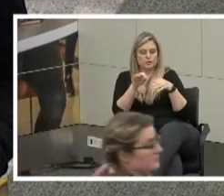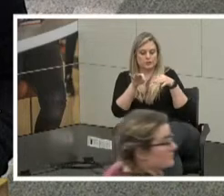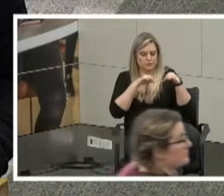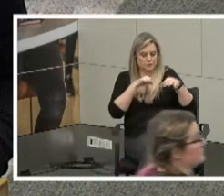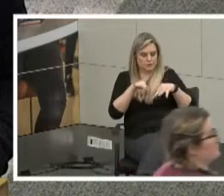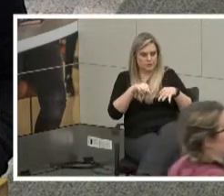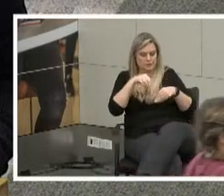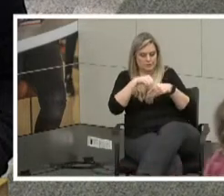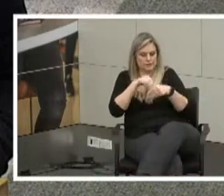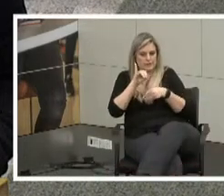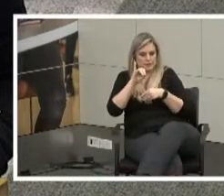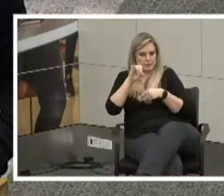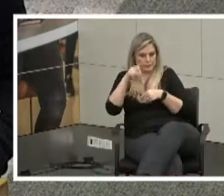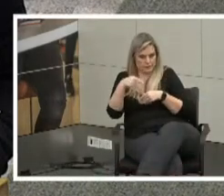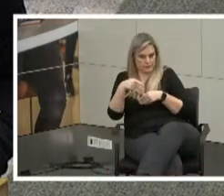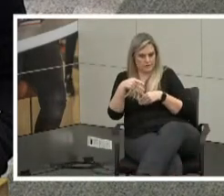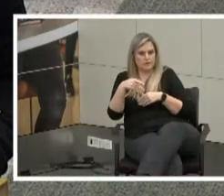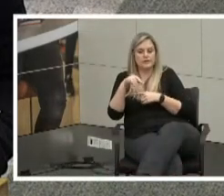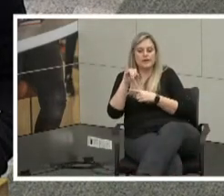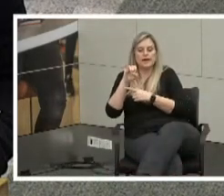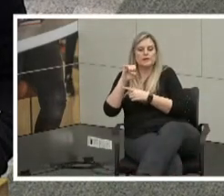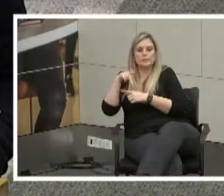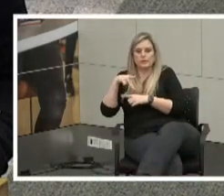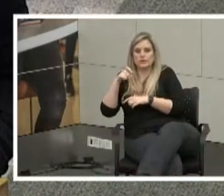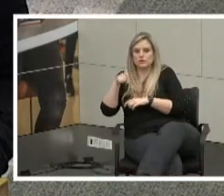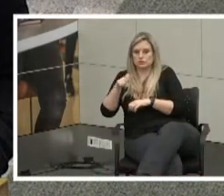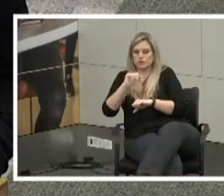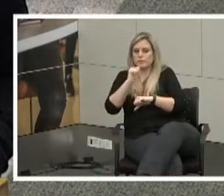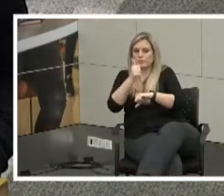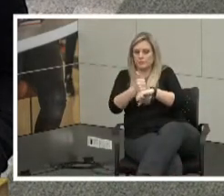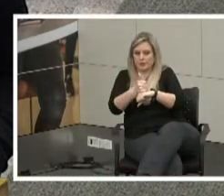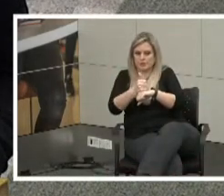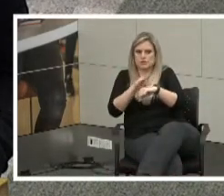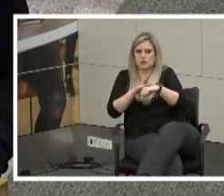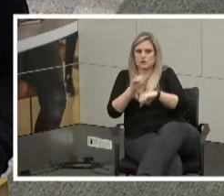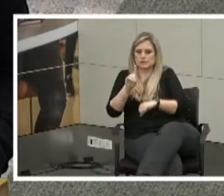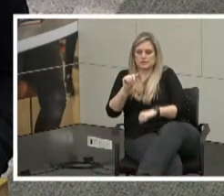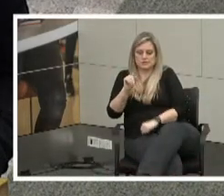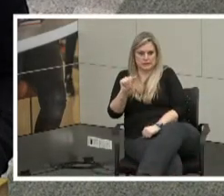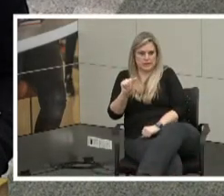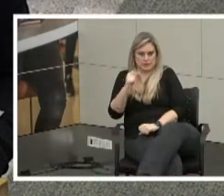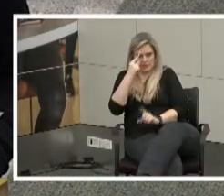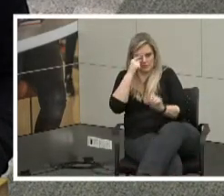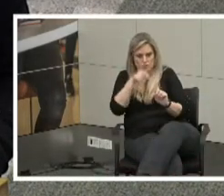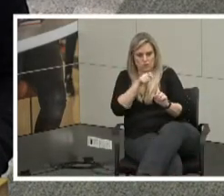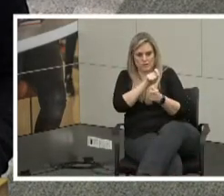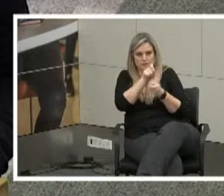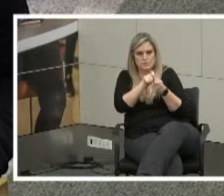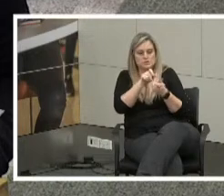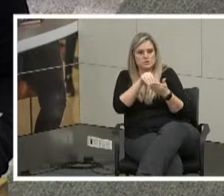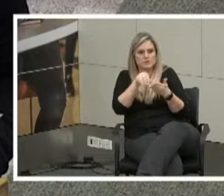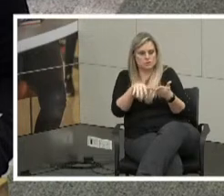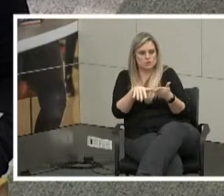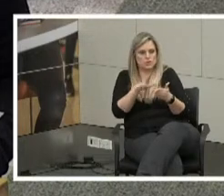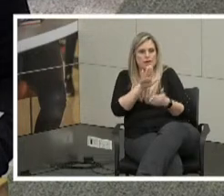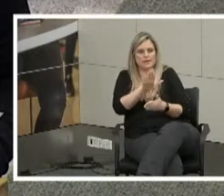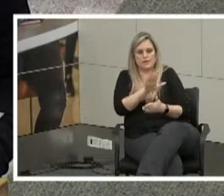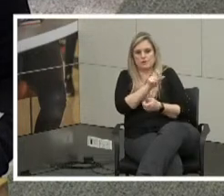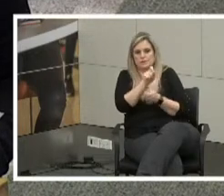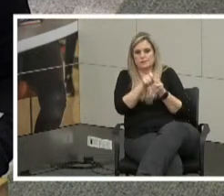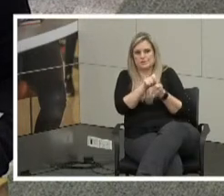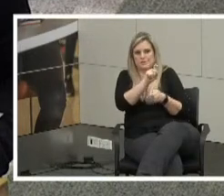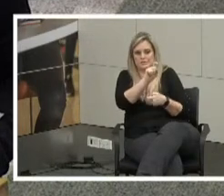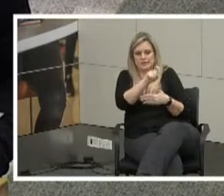IEP and their IEP should be based on the data for that student and that student specific